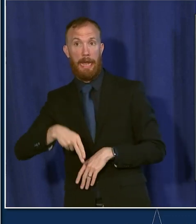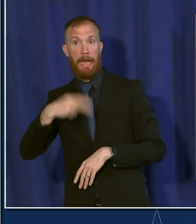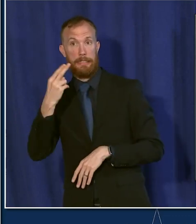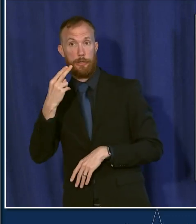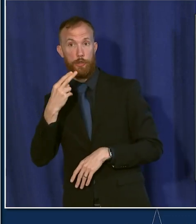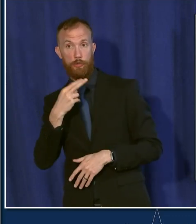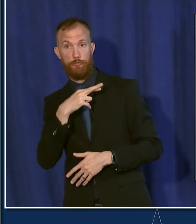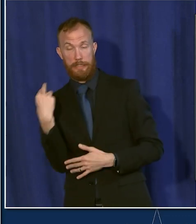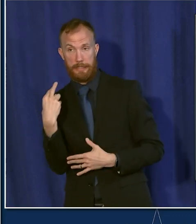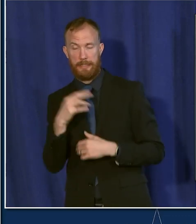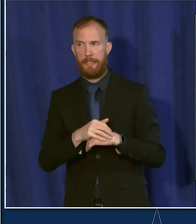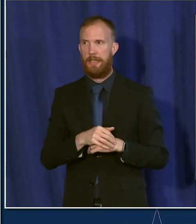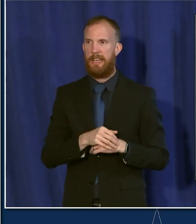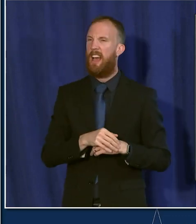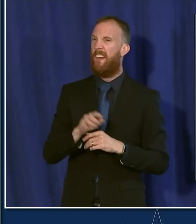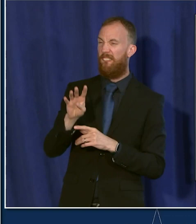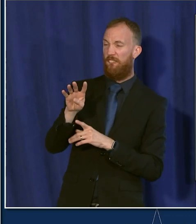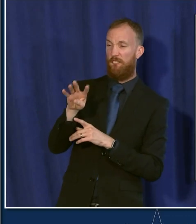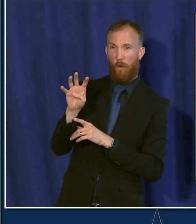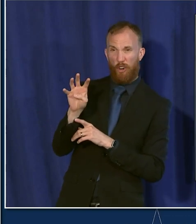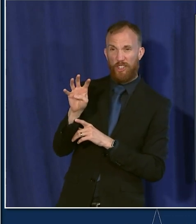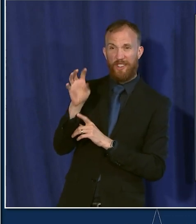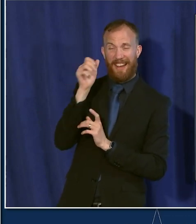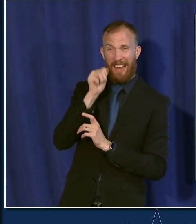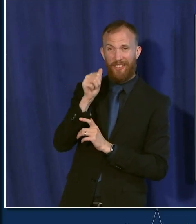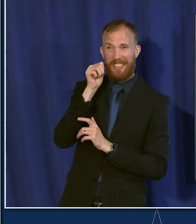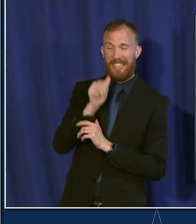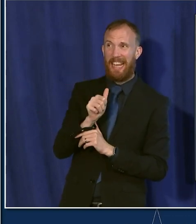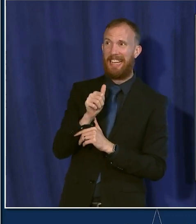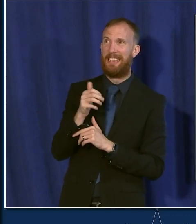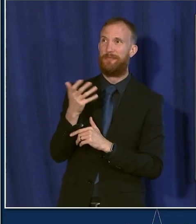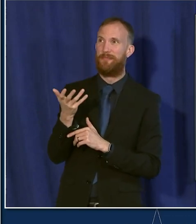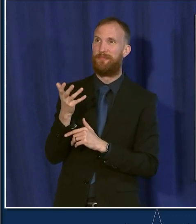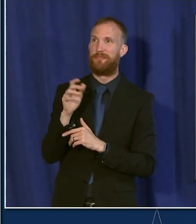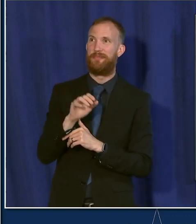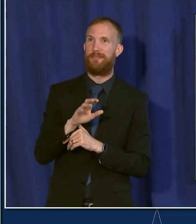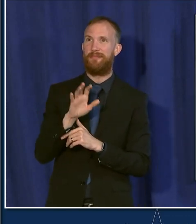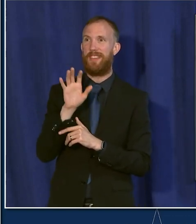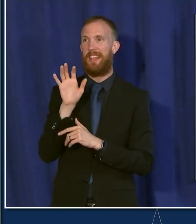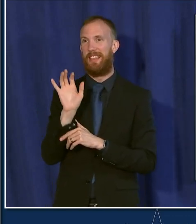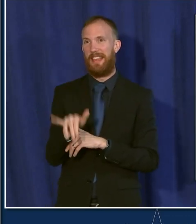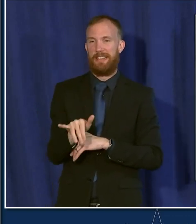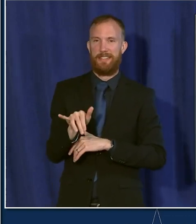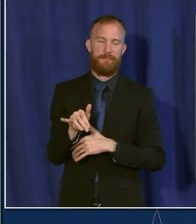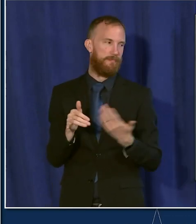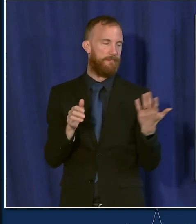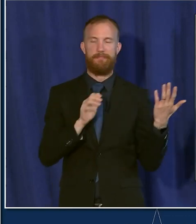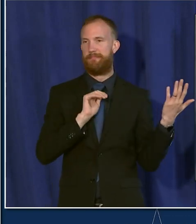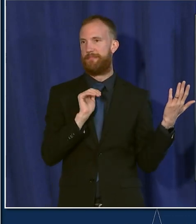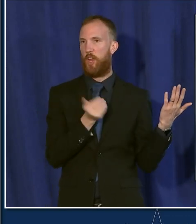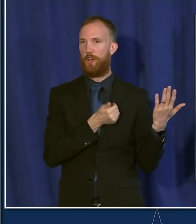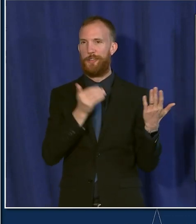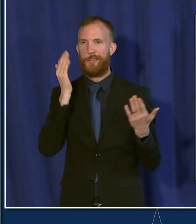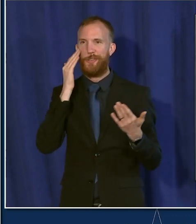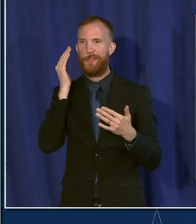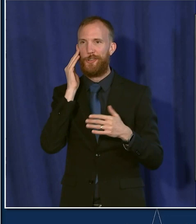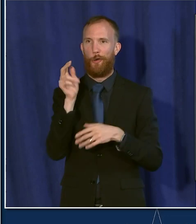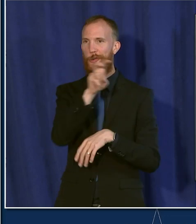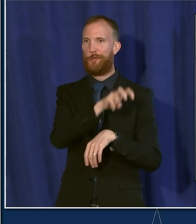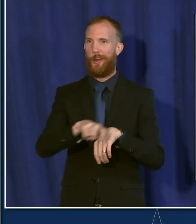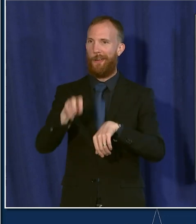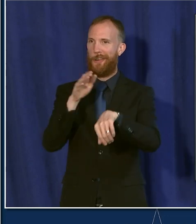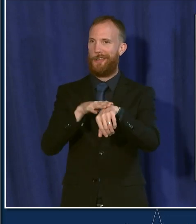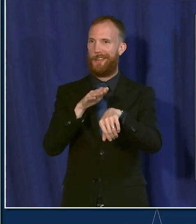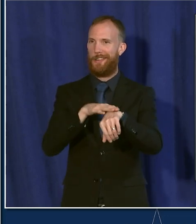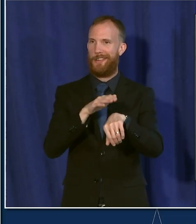risk. And that 400 cases per day is the equivalent of our travel advisory, if that makes sense. Like, when we're at 400 cases a